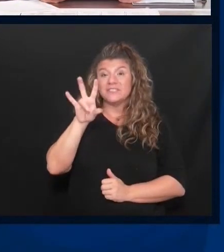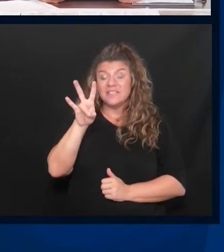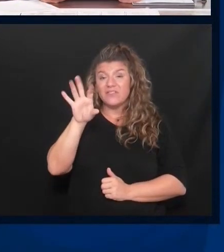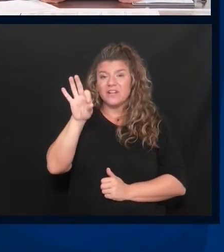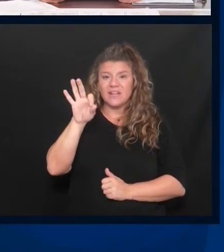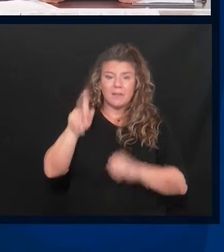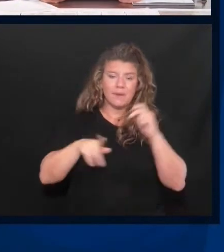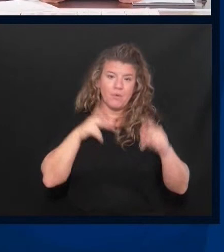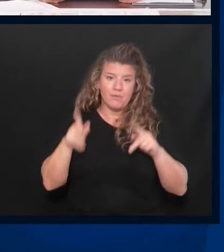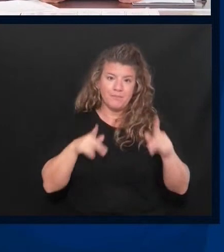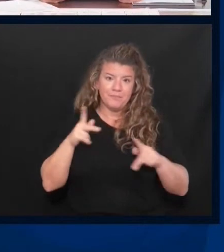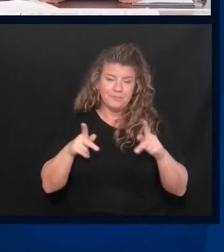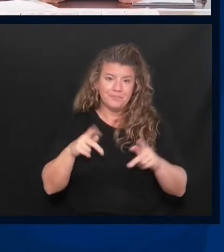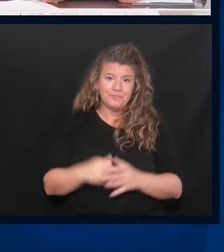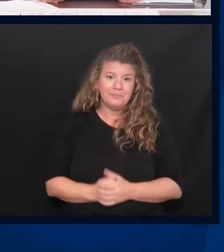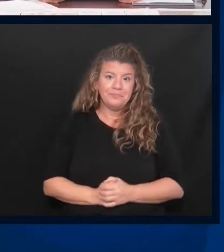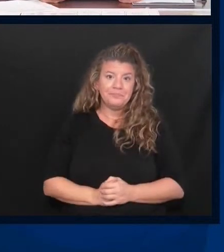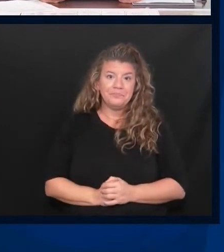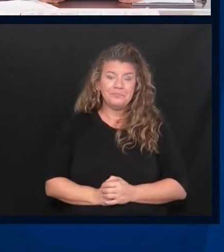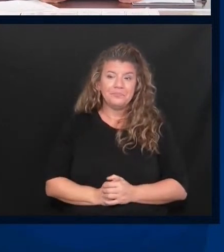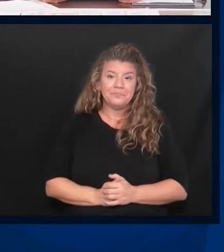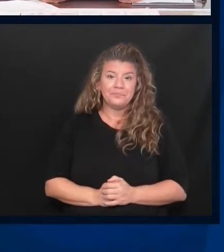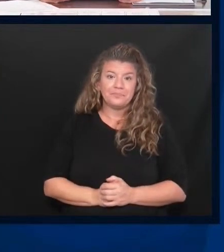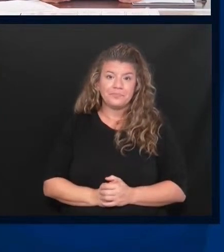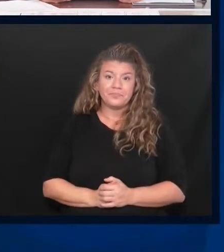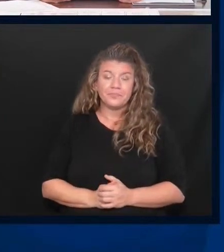7,579 people.